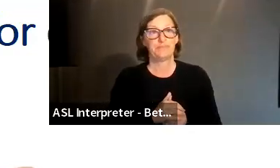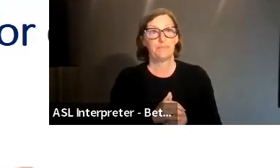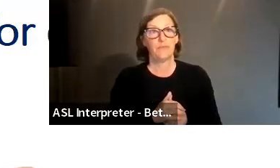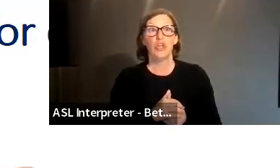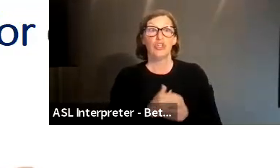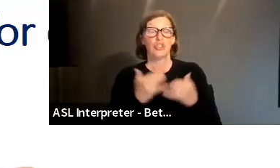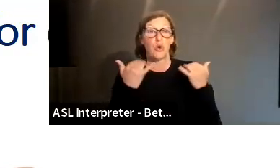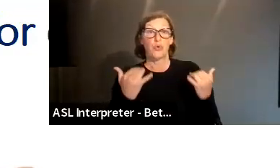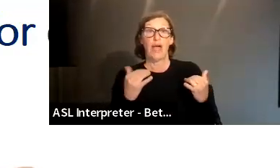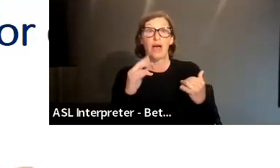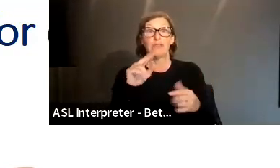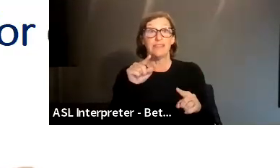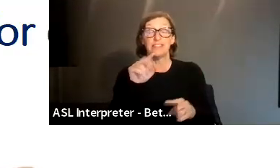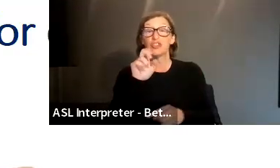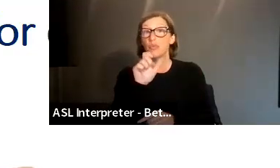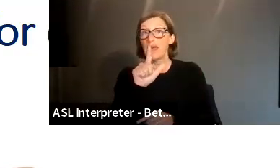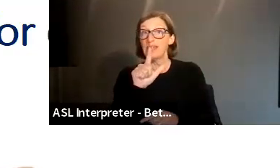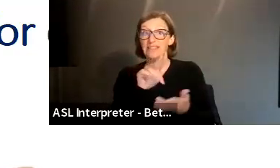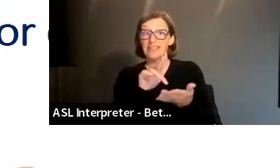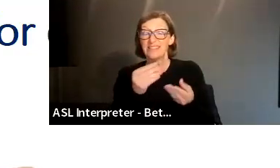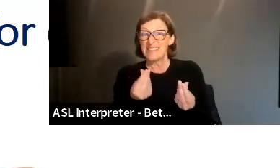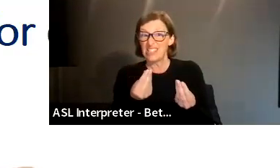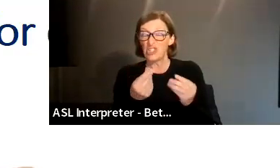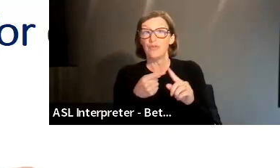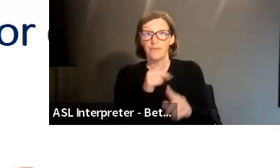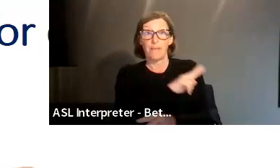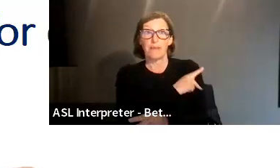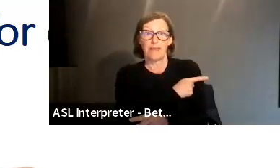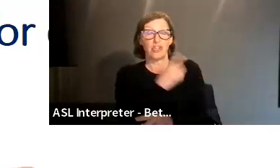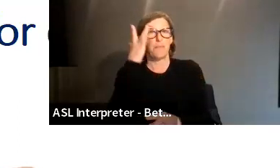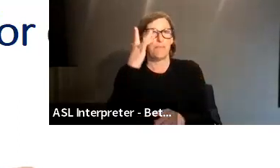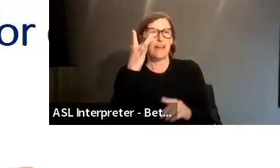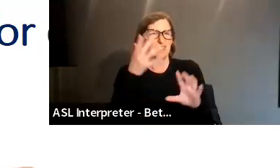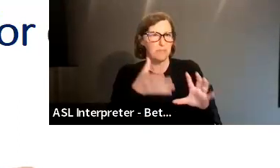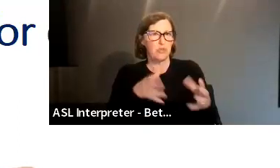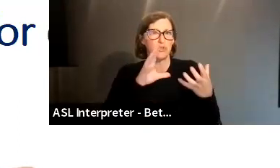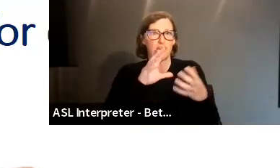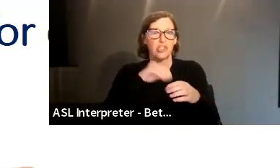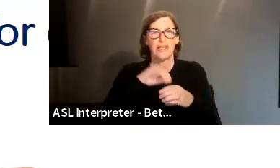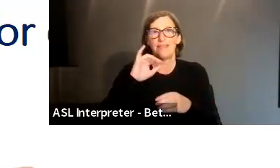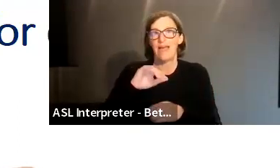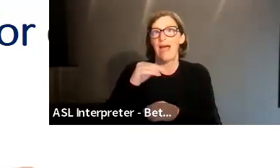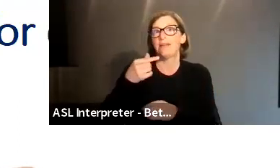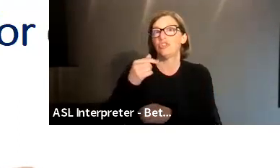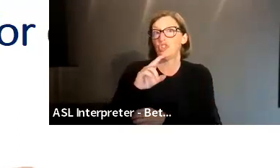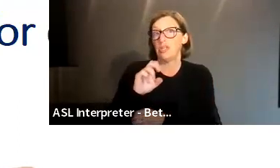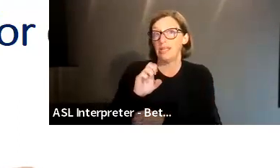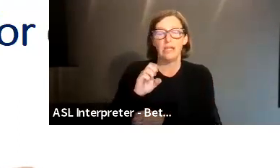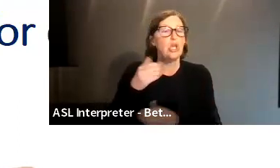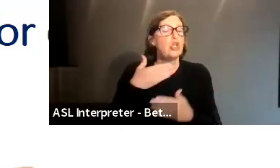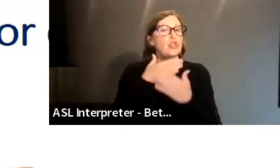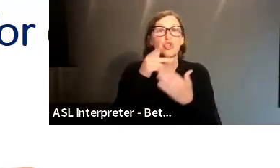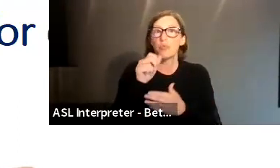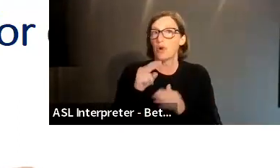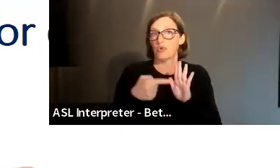at a retinal tissue that was derived from the patient, and because of the mutation in the PRPF31 gene, there is hardly any protein